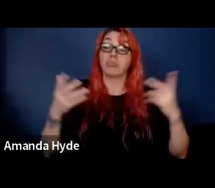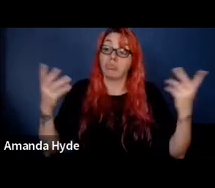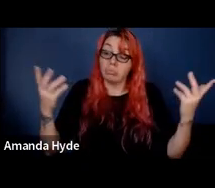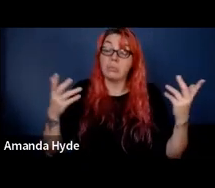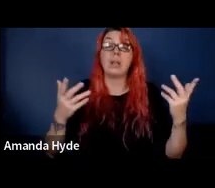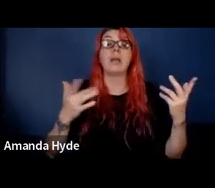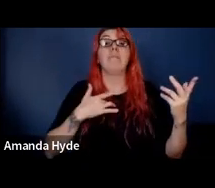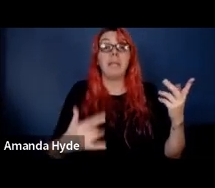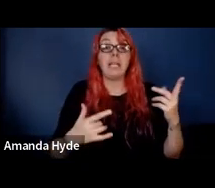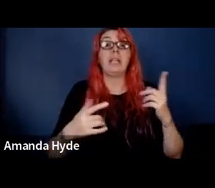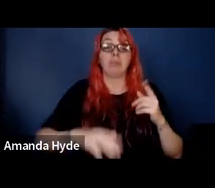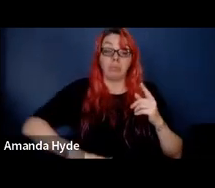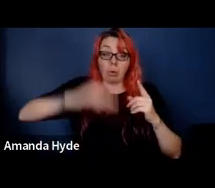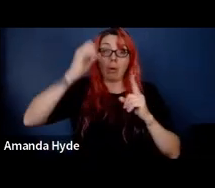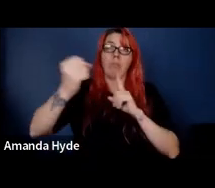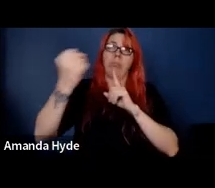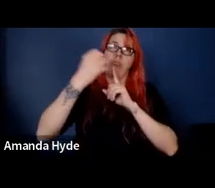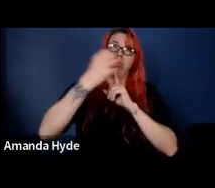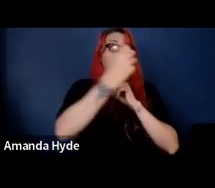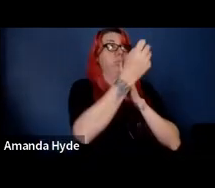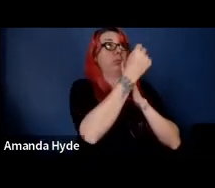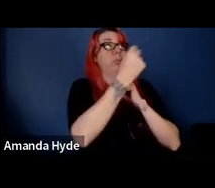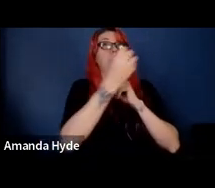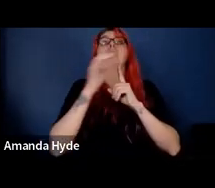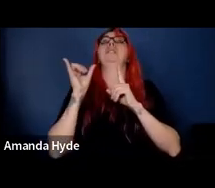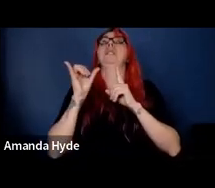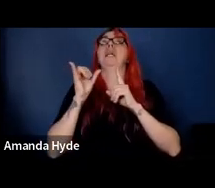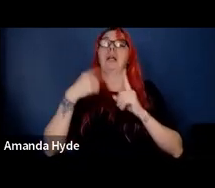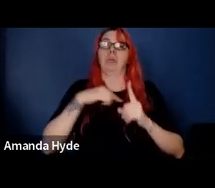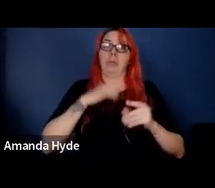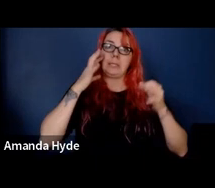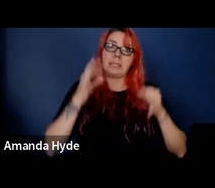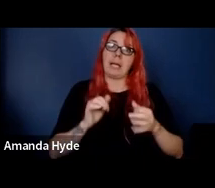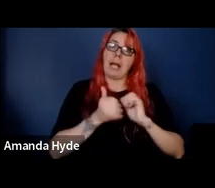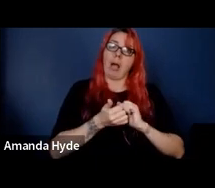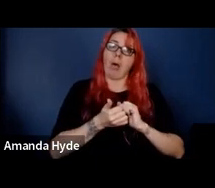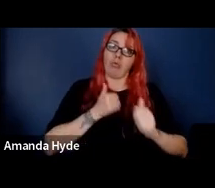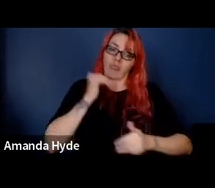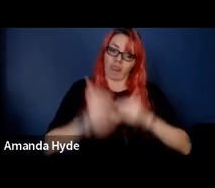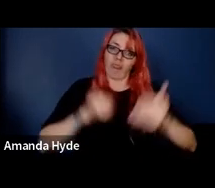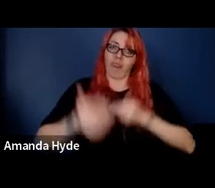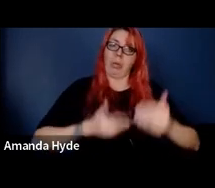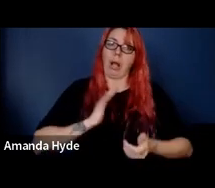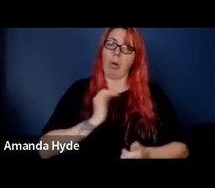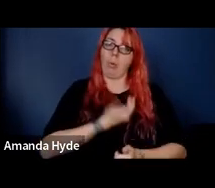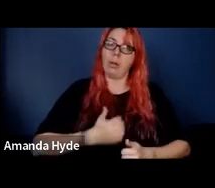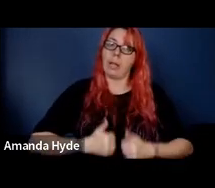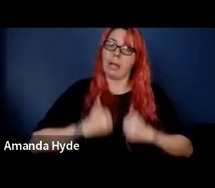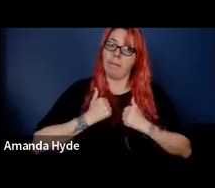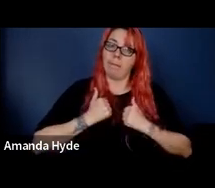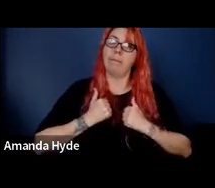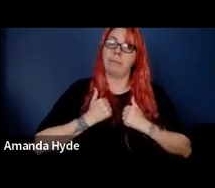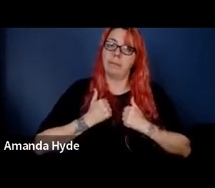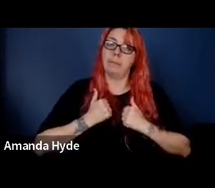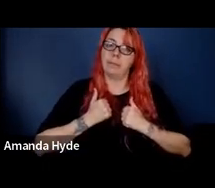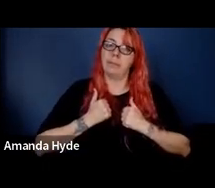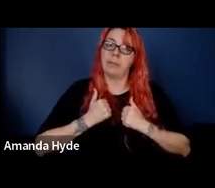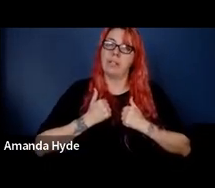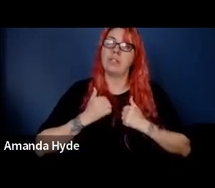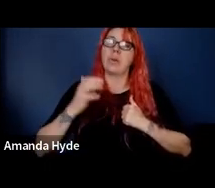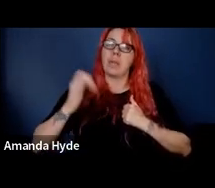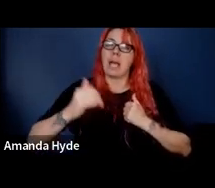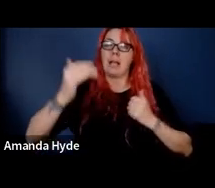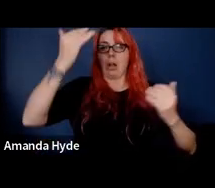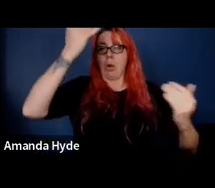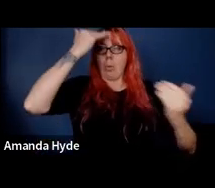session right now have made decisions about how you are going to choose to live your life really differently. So somebody seeing you as, say, a part of your, say, biological family or the family that